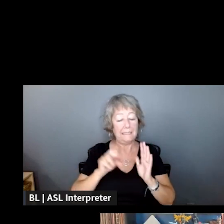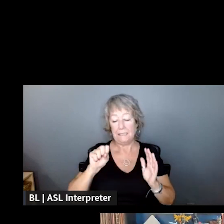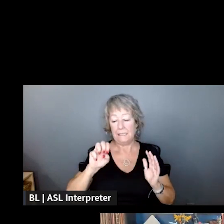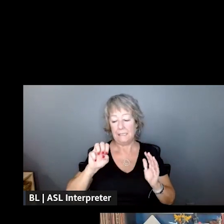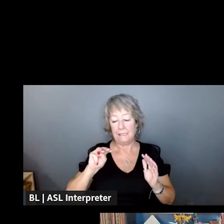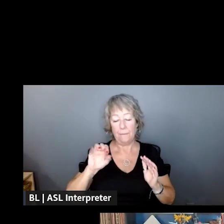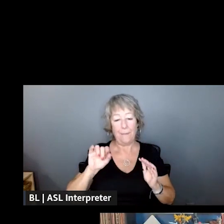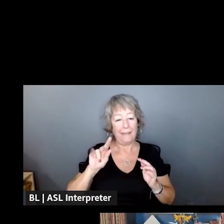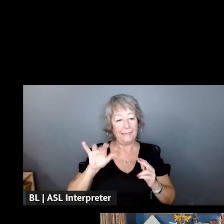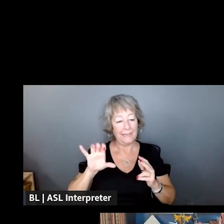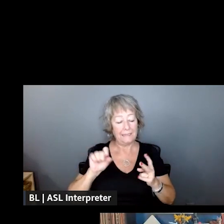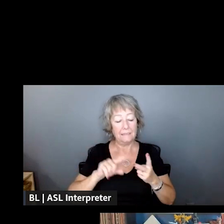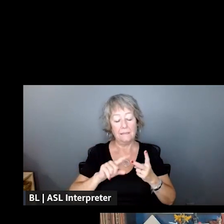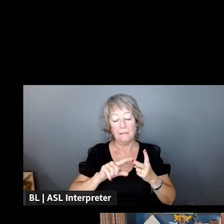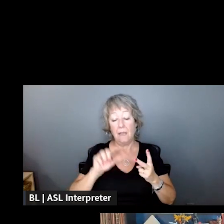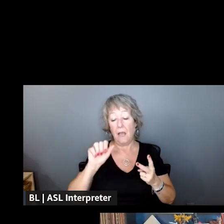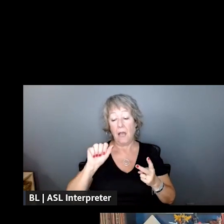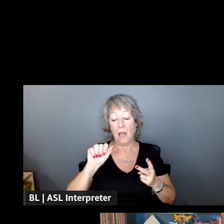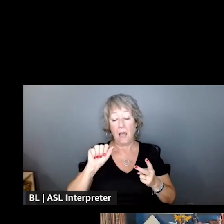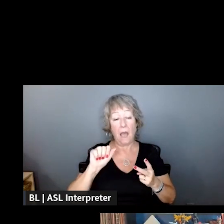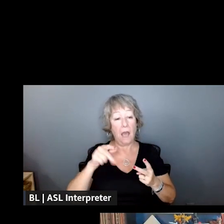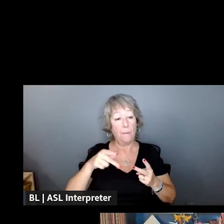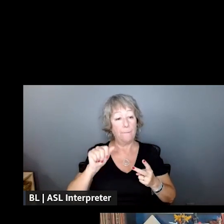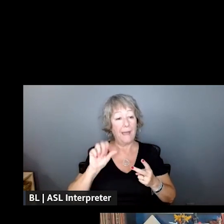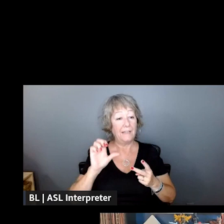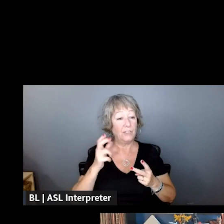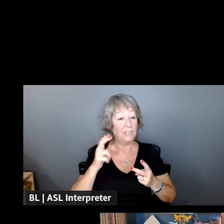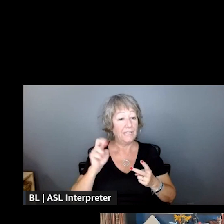table format, or Linux